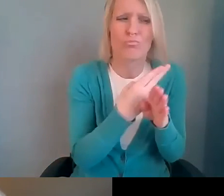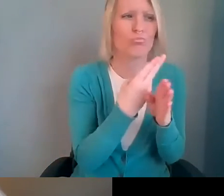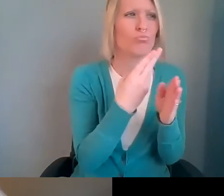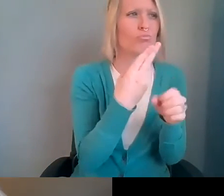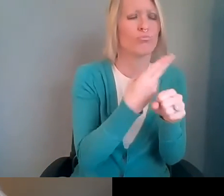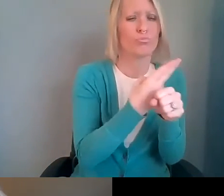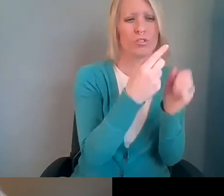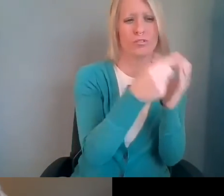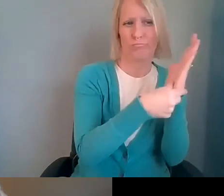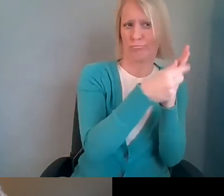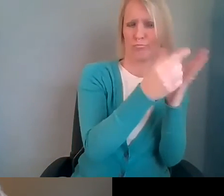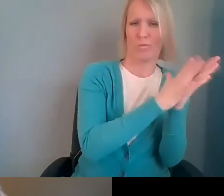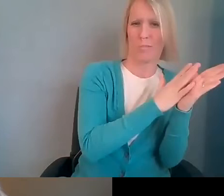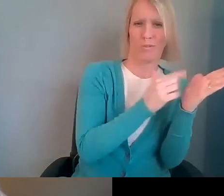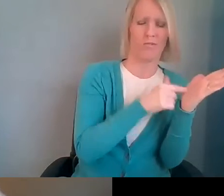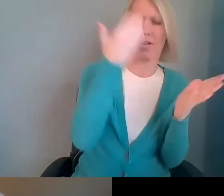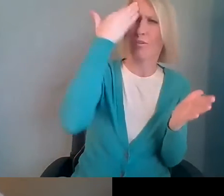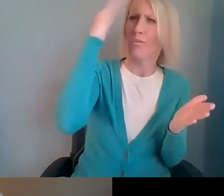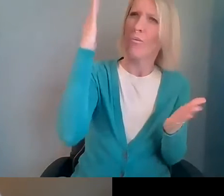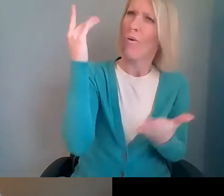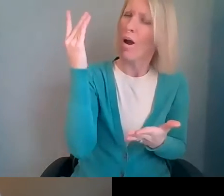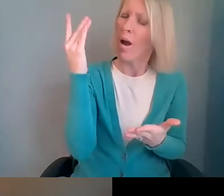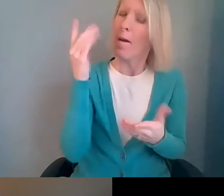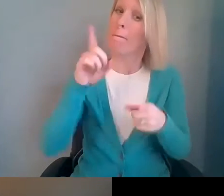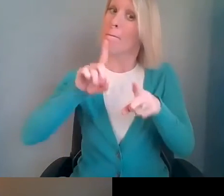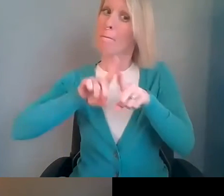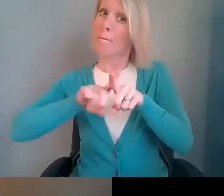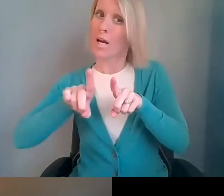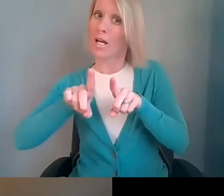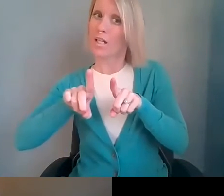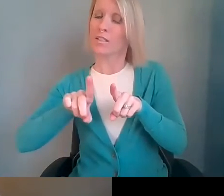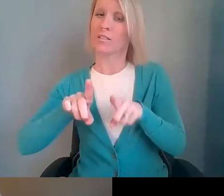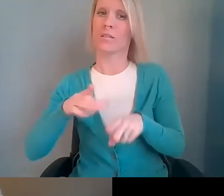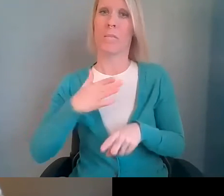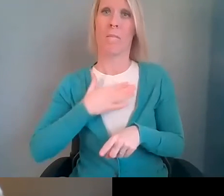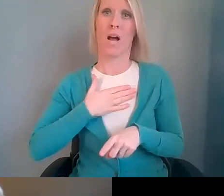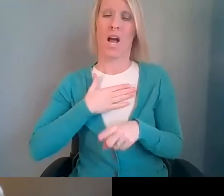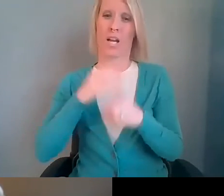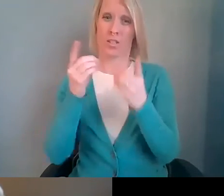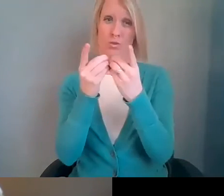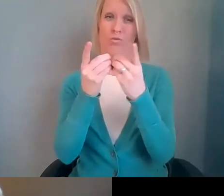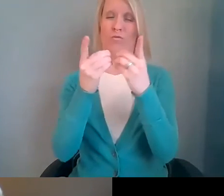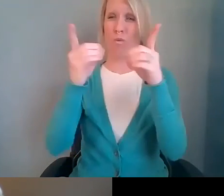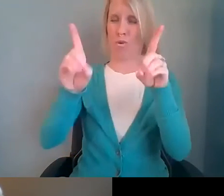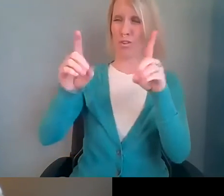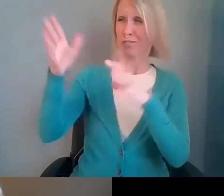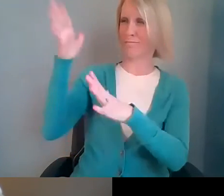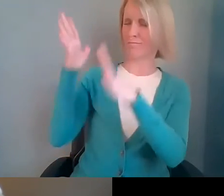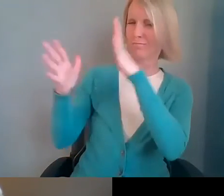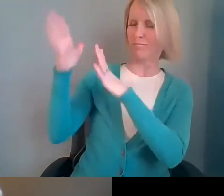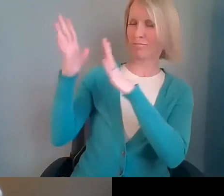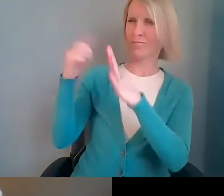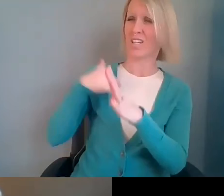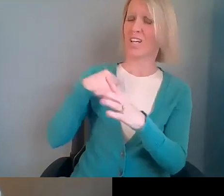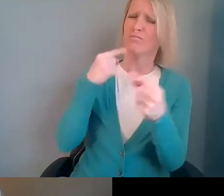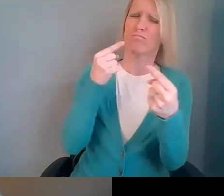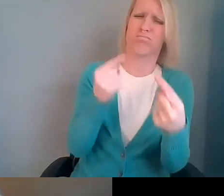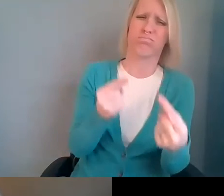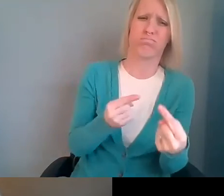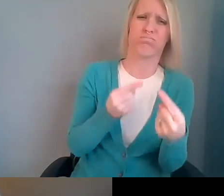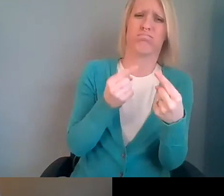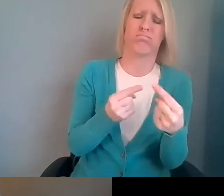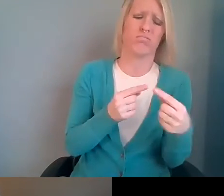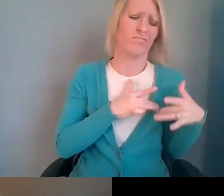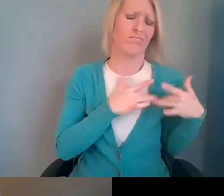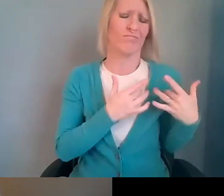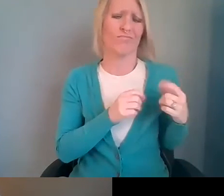my divorce, I was really suffering and hurting from that. And I had gone about a